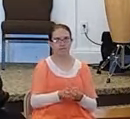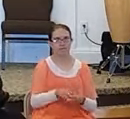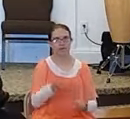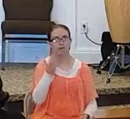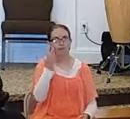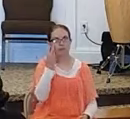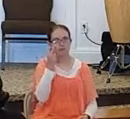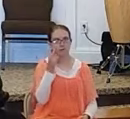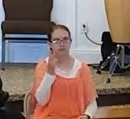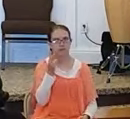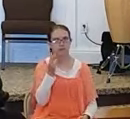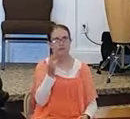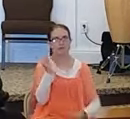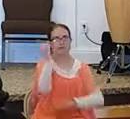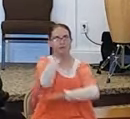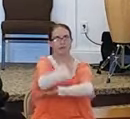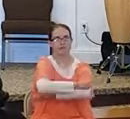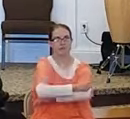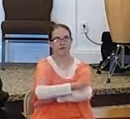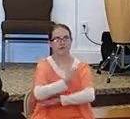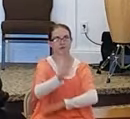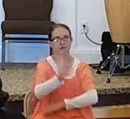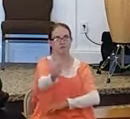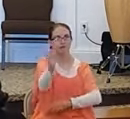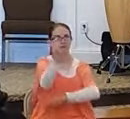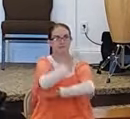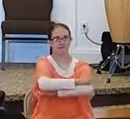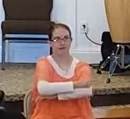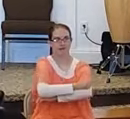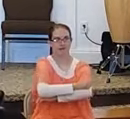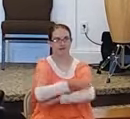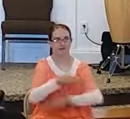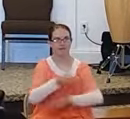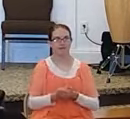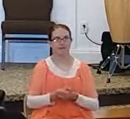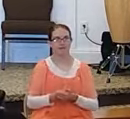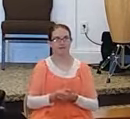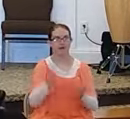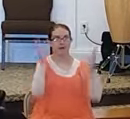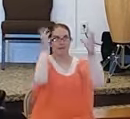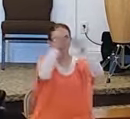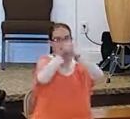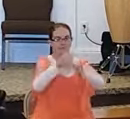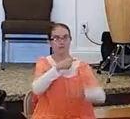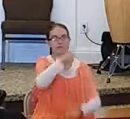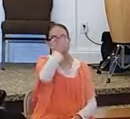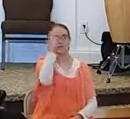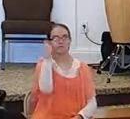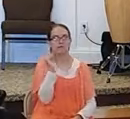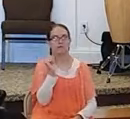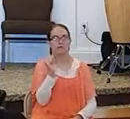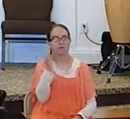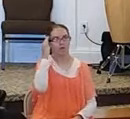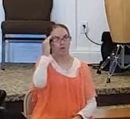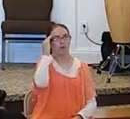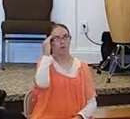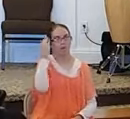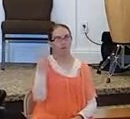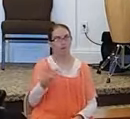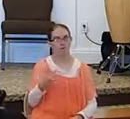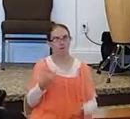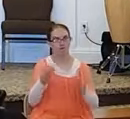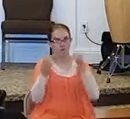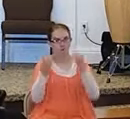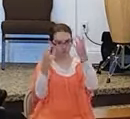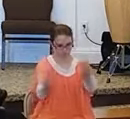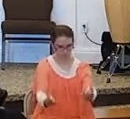look, today is your day. Hallelujah. Amen. I can imagine this guy's face. And he's probably thinking, oh man, he's going to drop 100